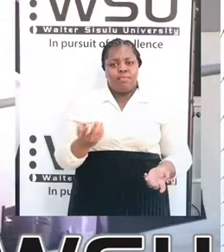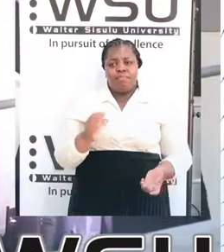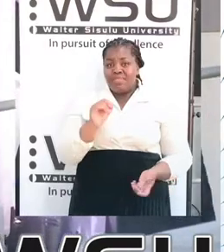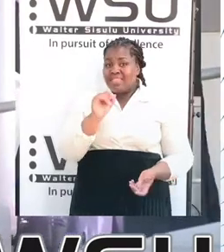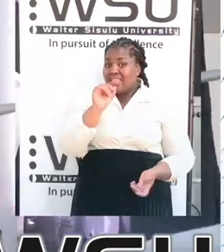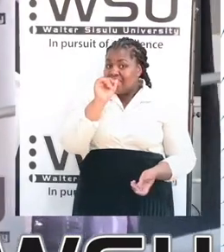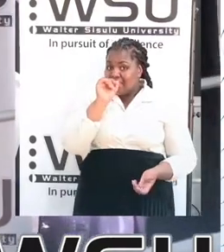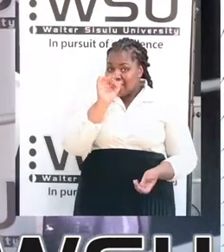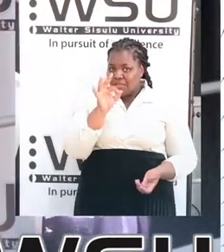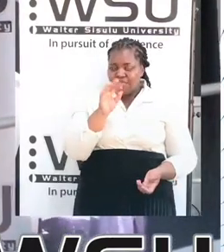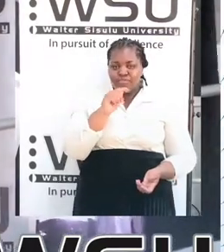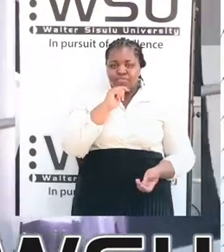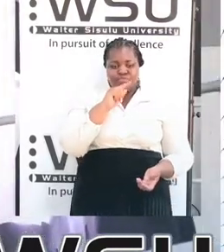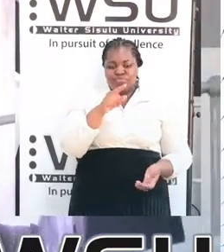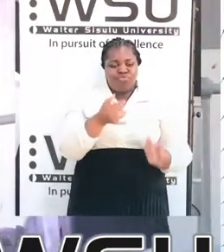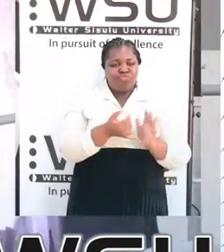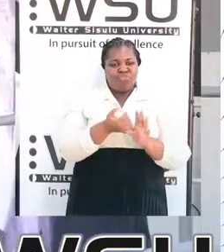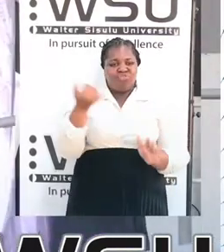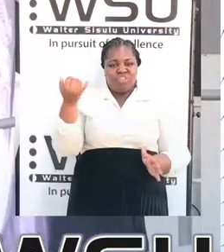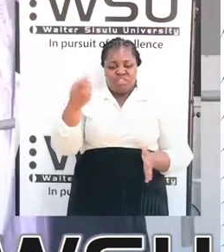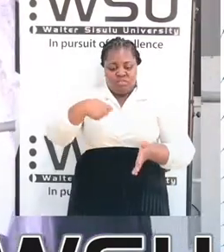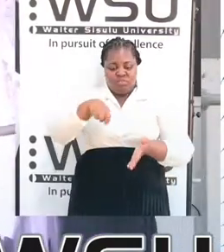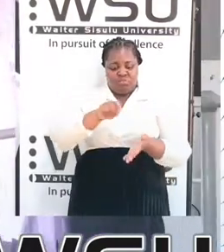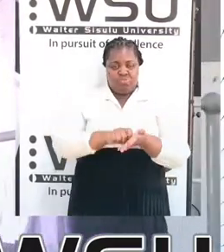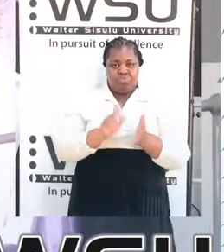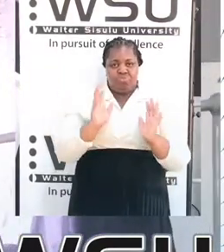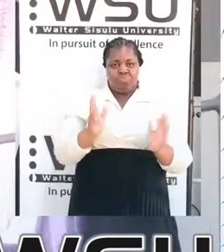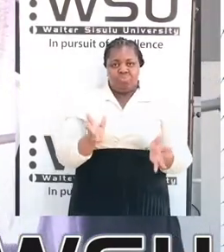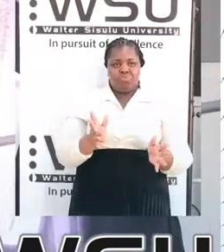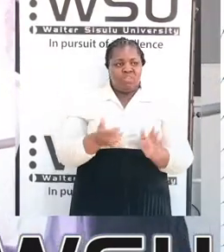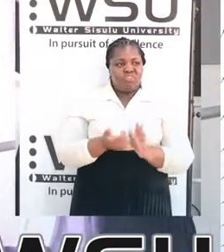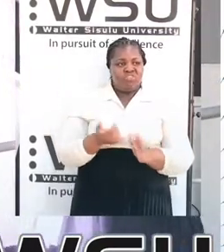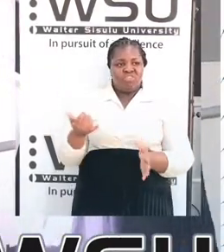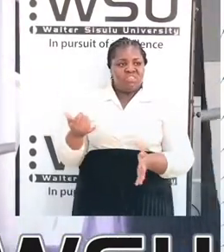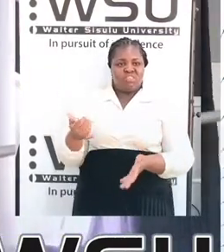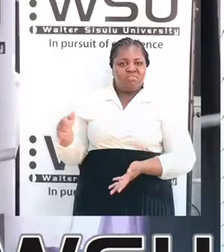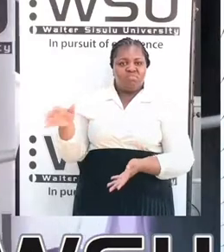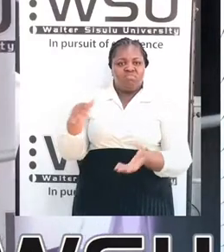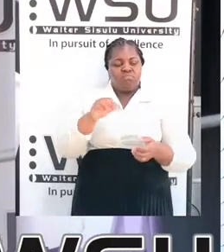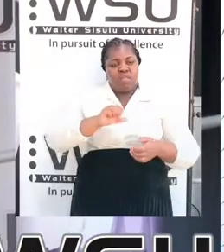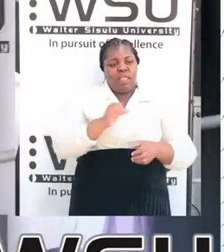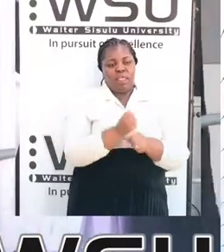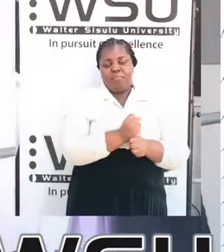if they're just being signed to collect dust?